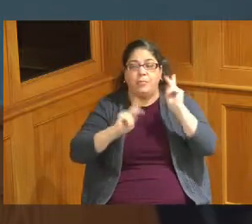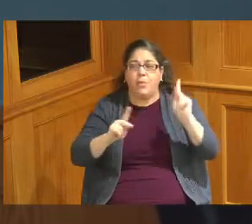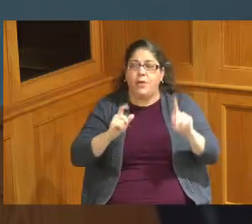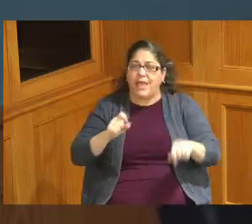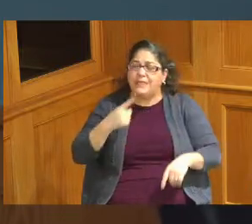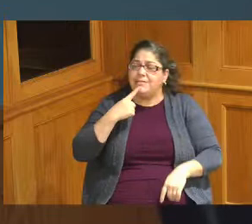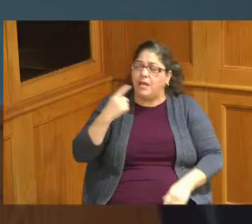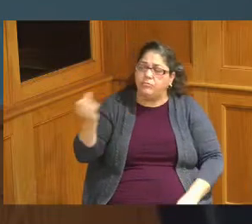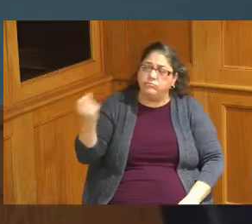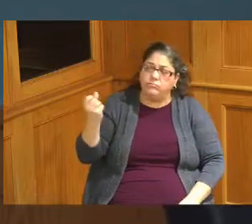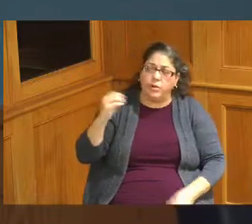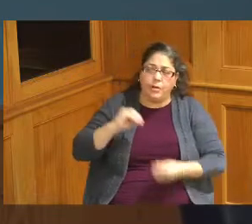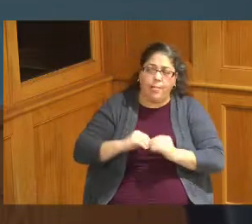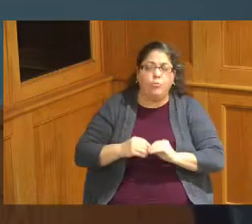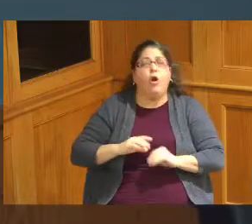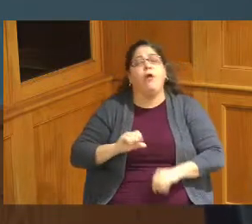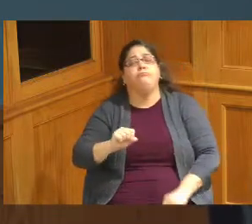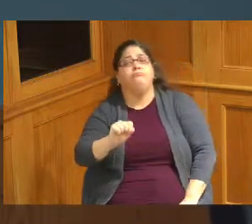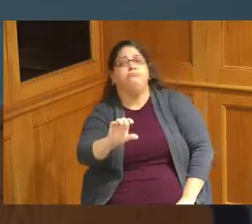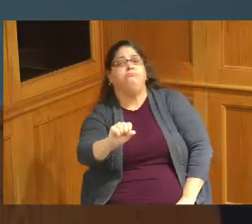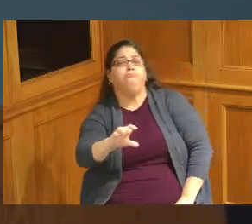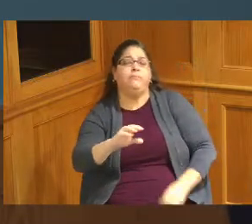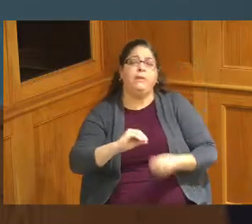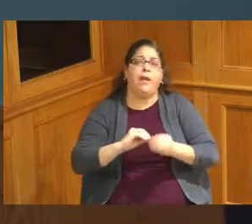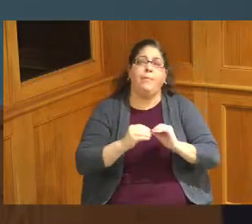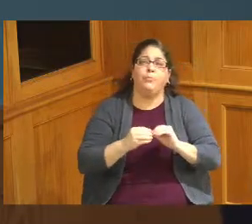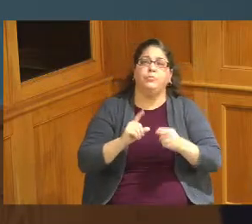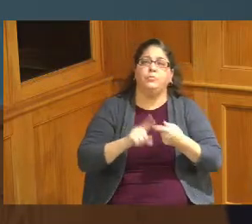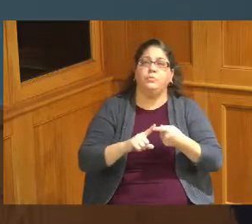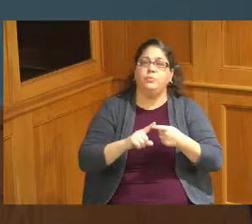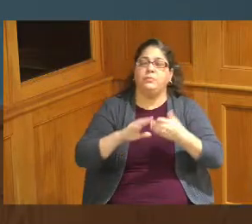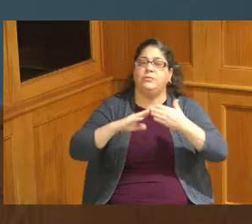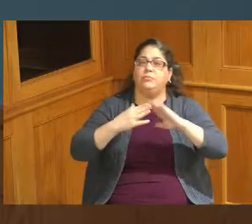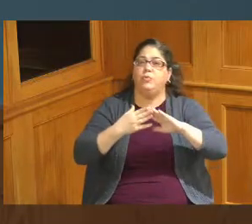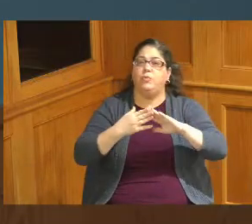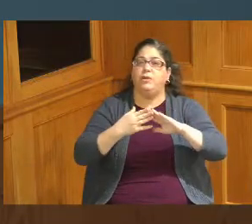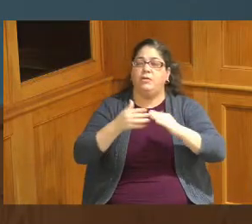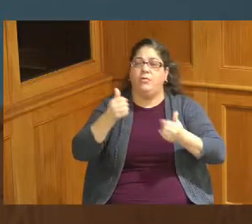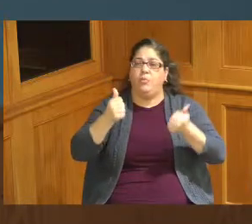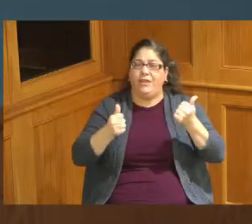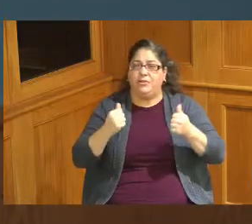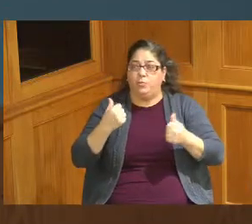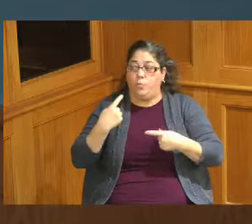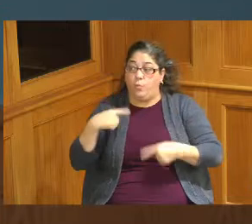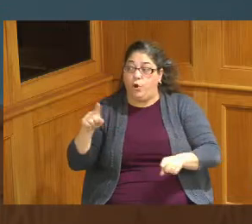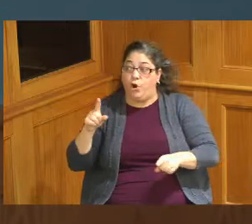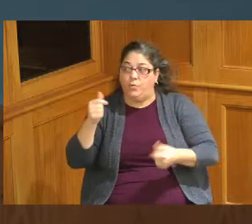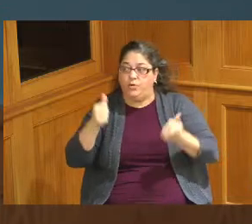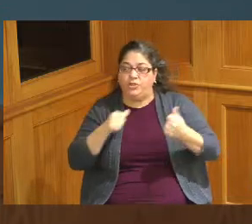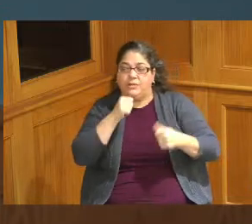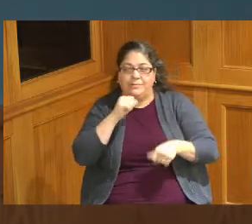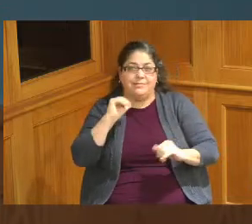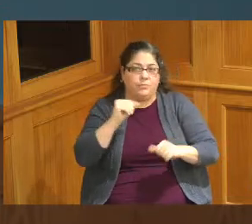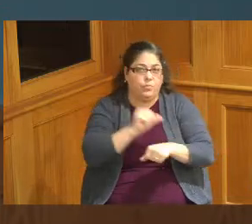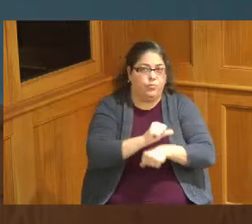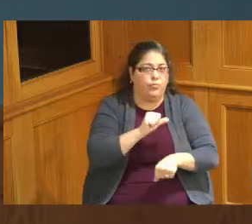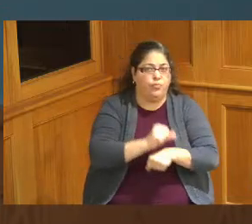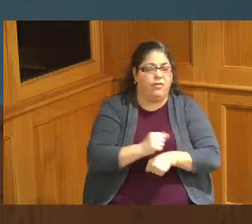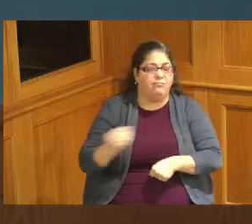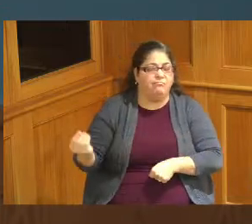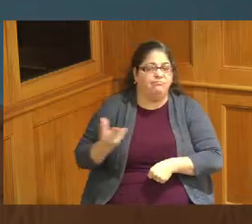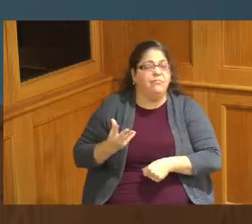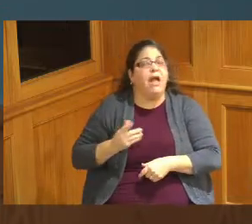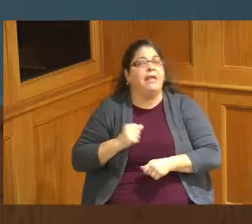have the numbers and what has worked, what does not work. So I think that is important.